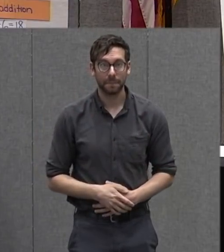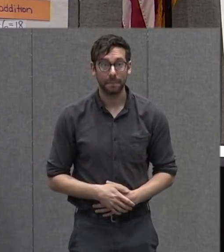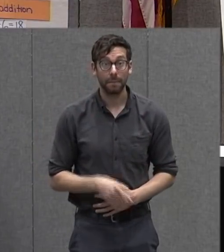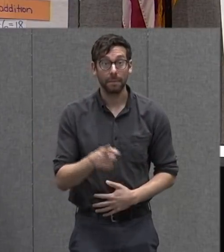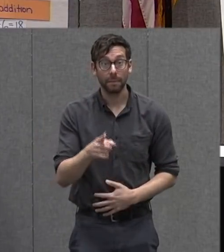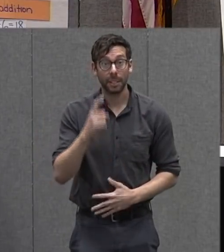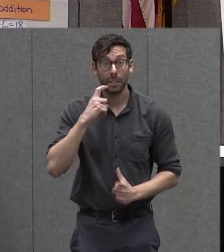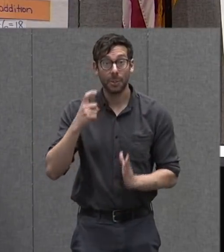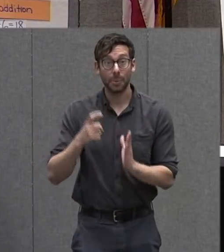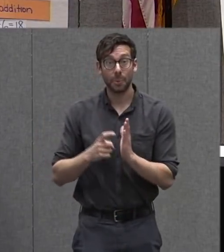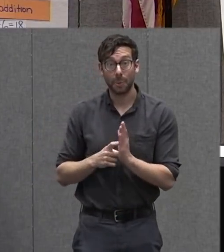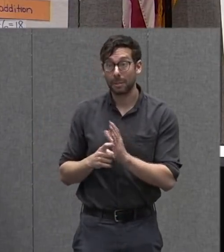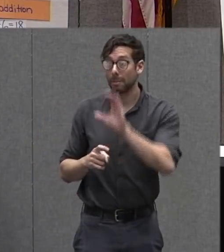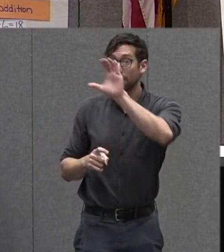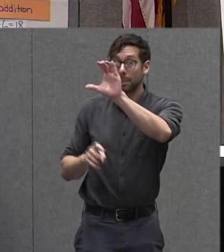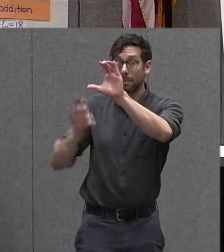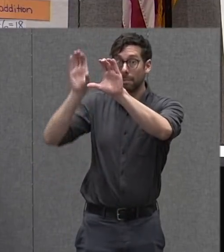of 5?